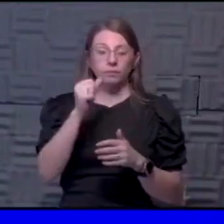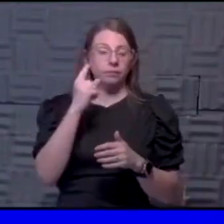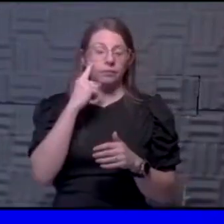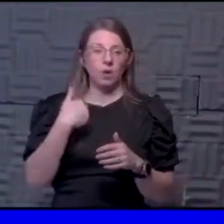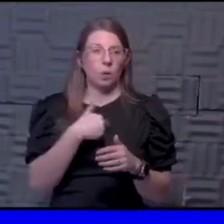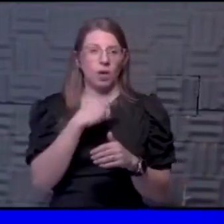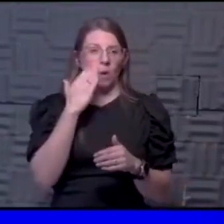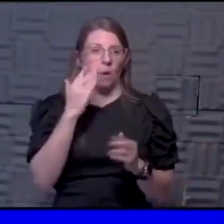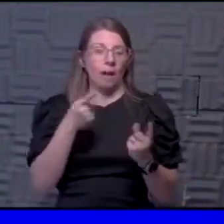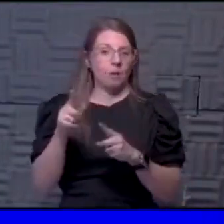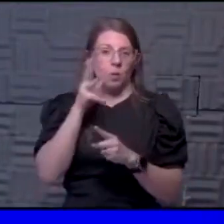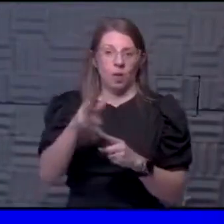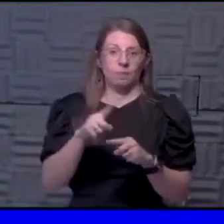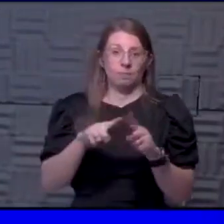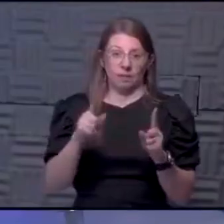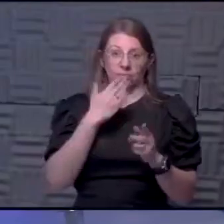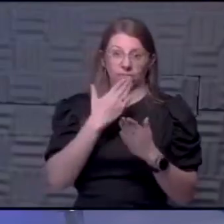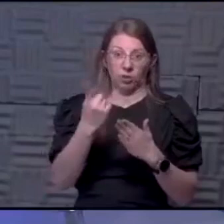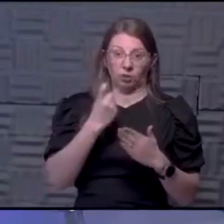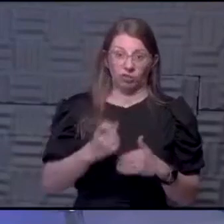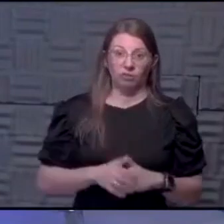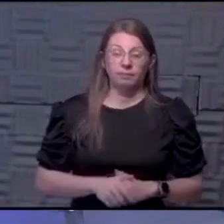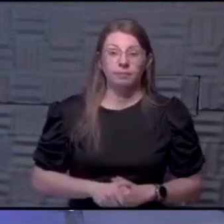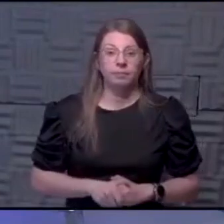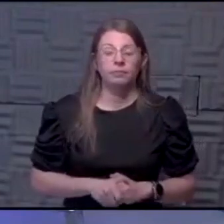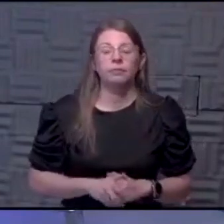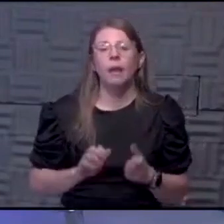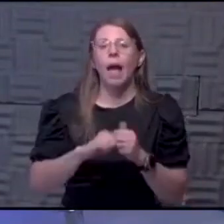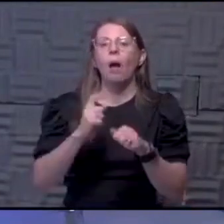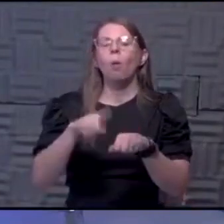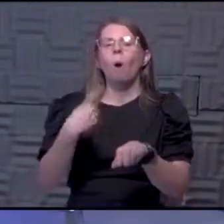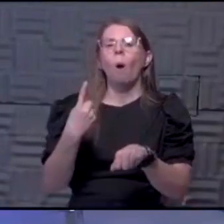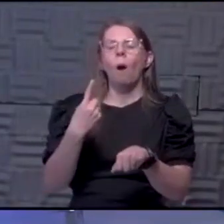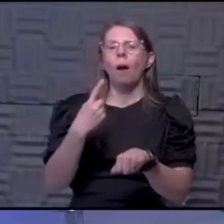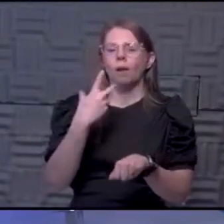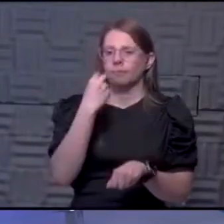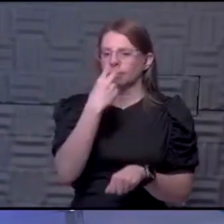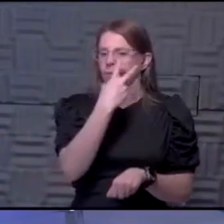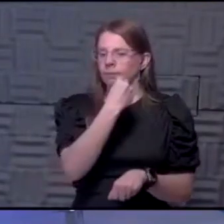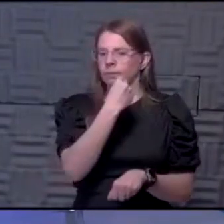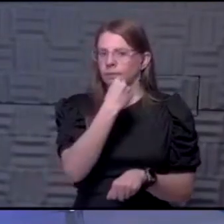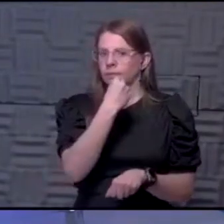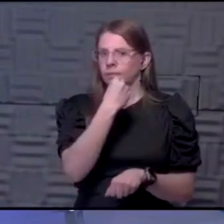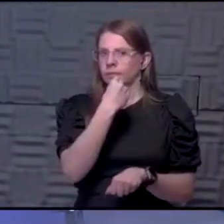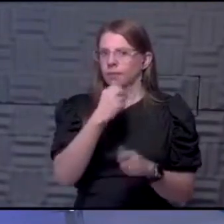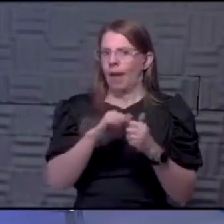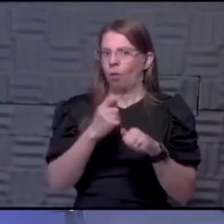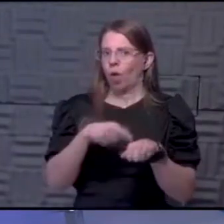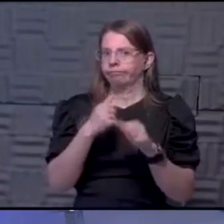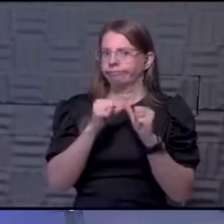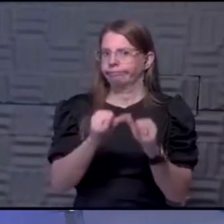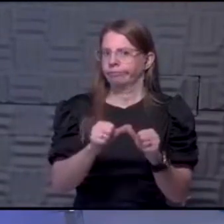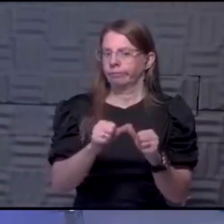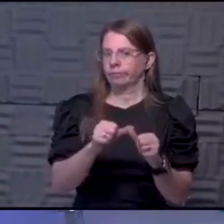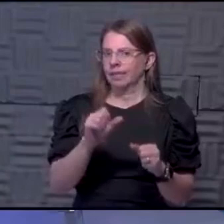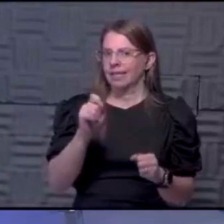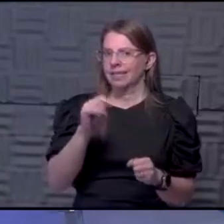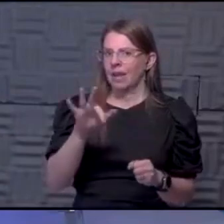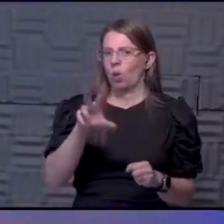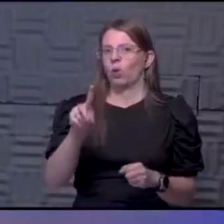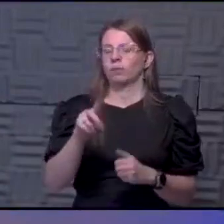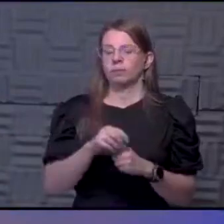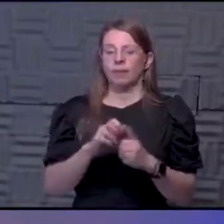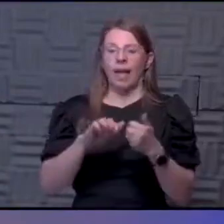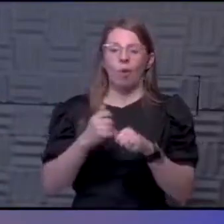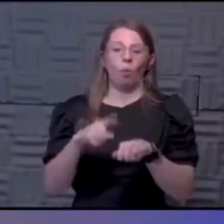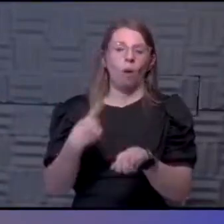what happens, but that's a good question. How long can you take nasal steroids? Yeah, so how long you